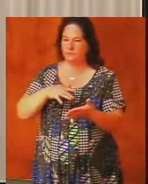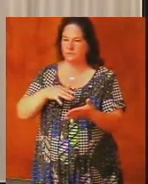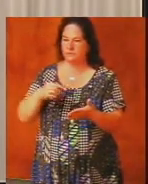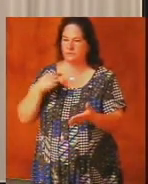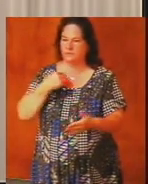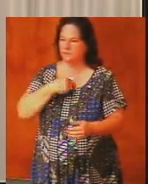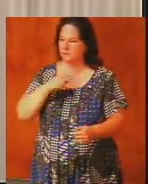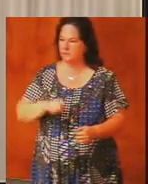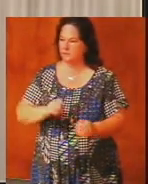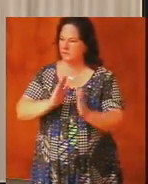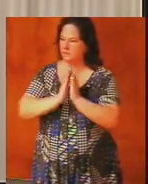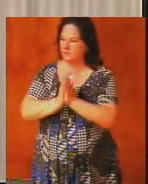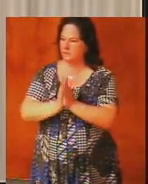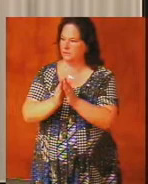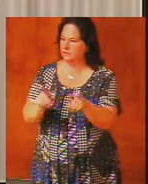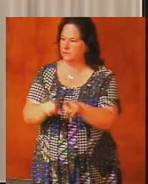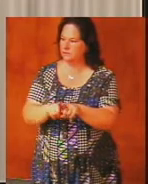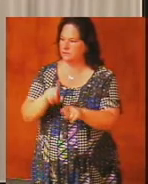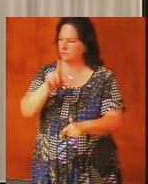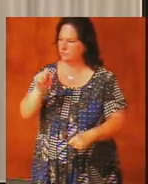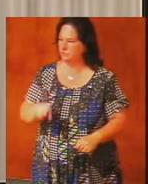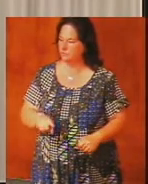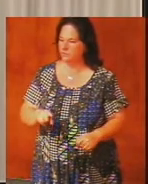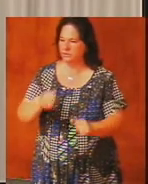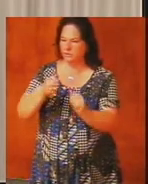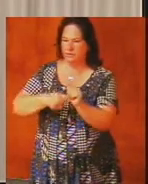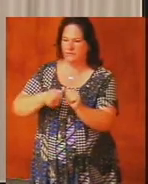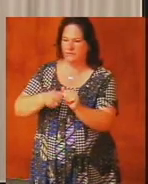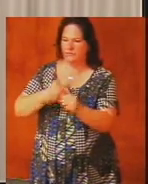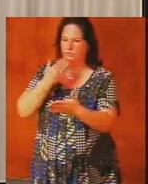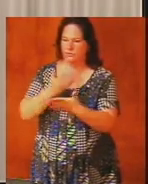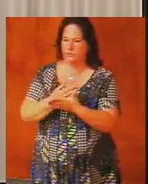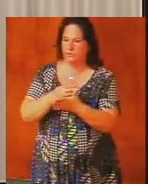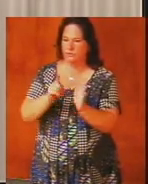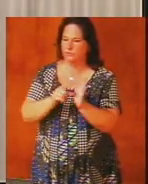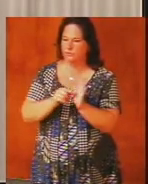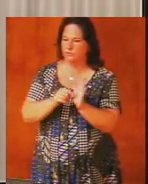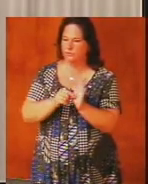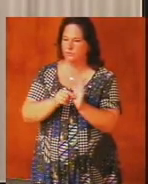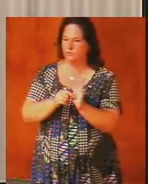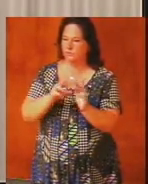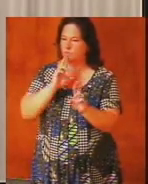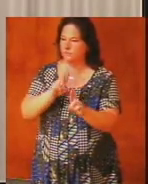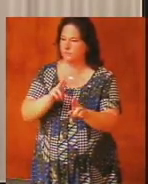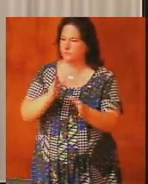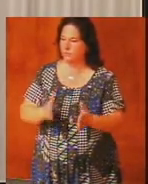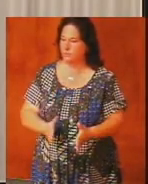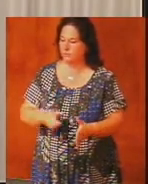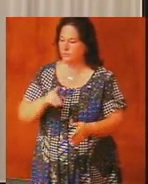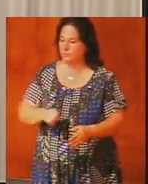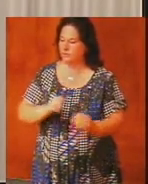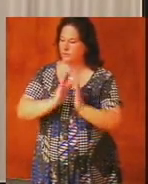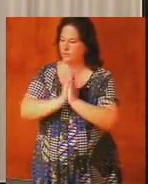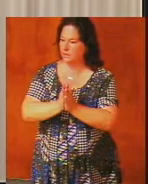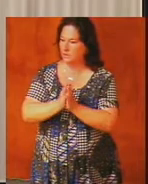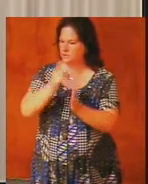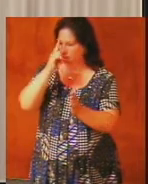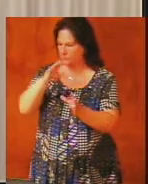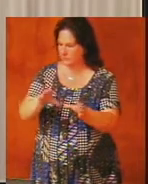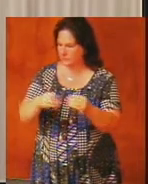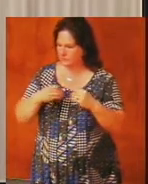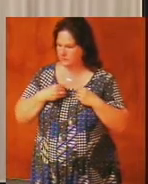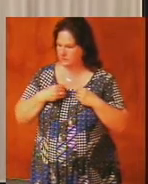we need to ask the same questions that every good newspaper reporter has to ask to get the